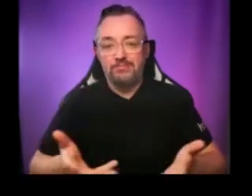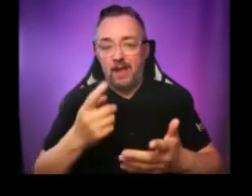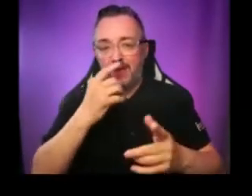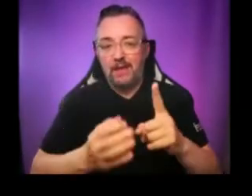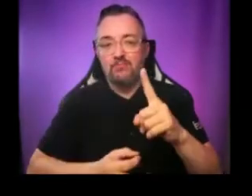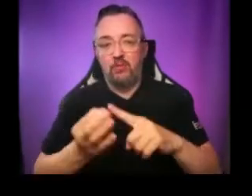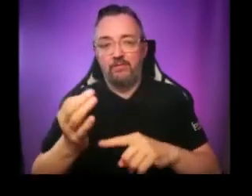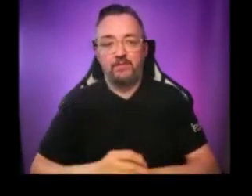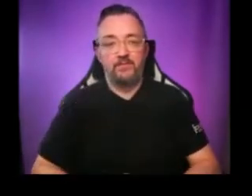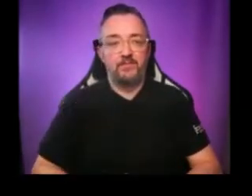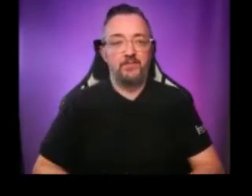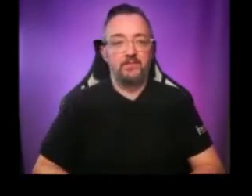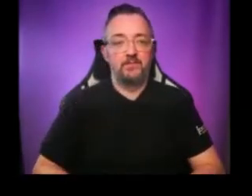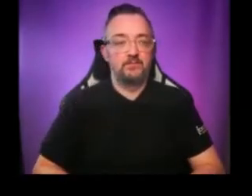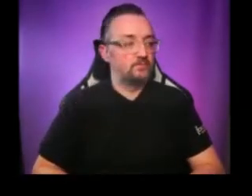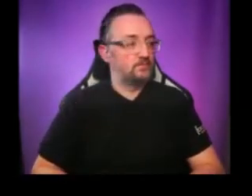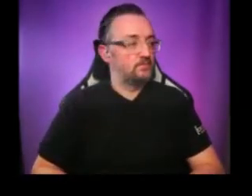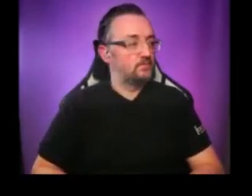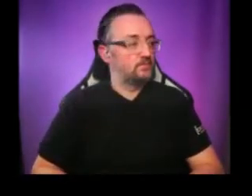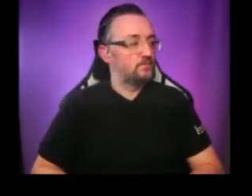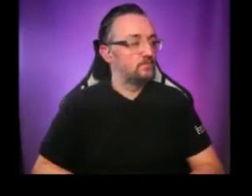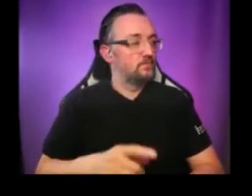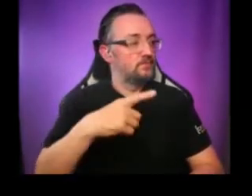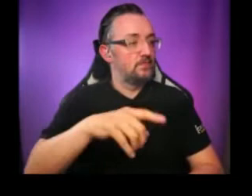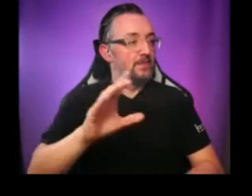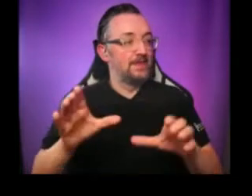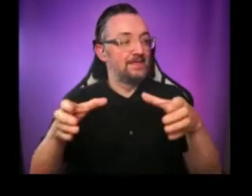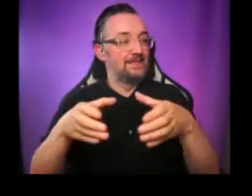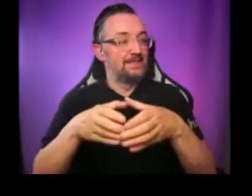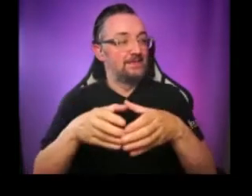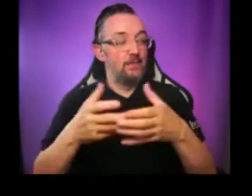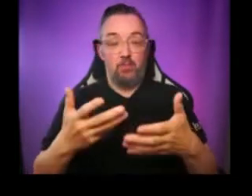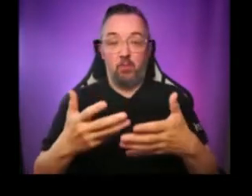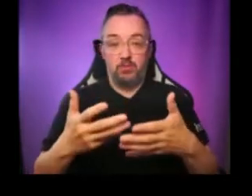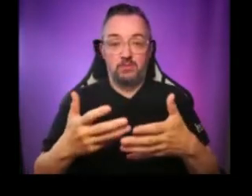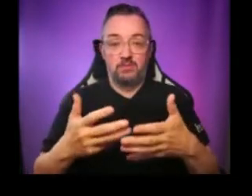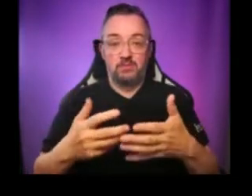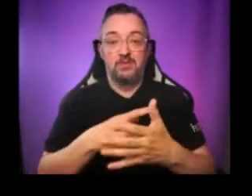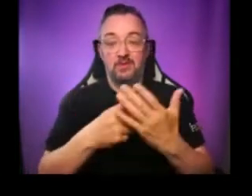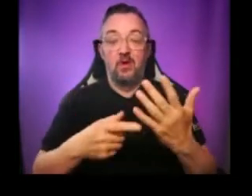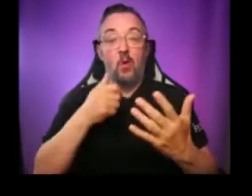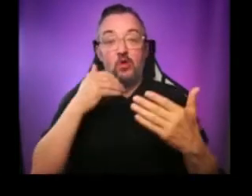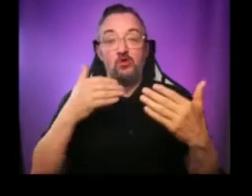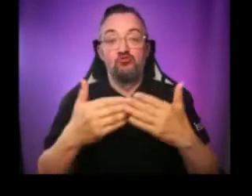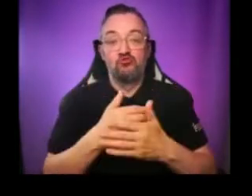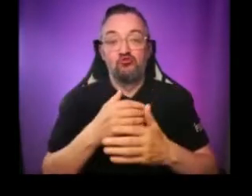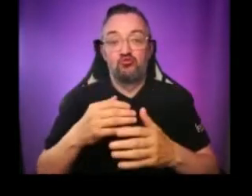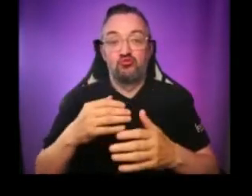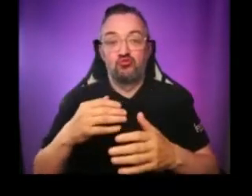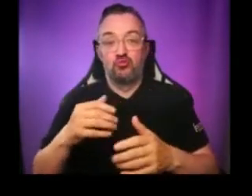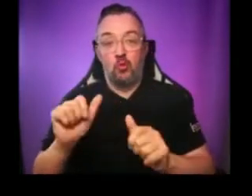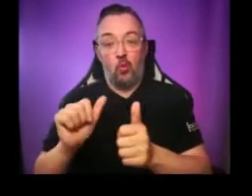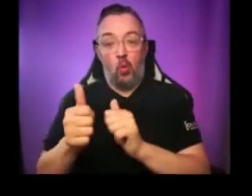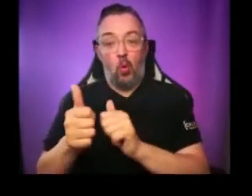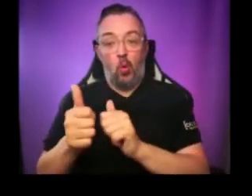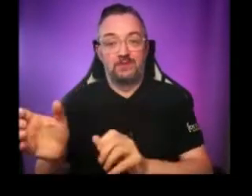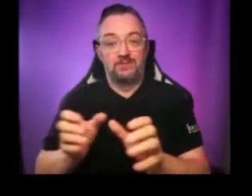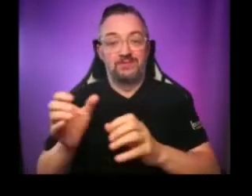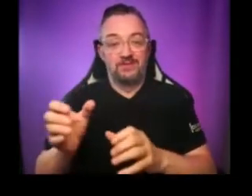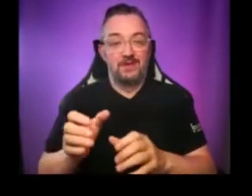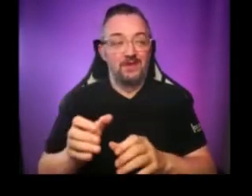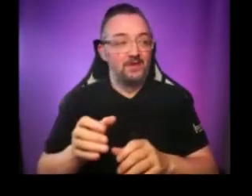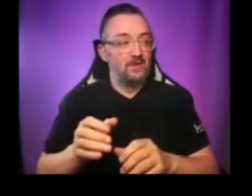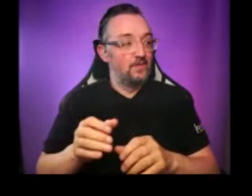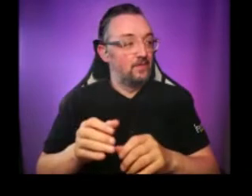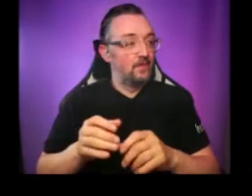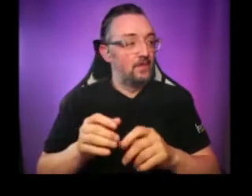future. So this is our team as it stands at the moment. We're about to welcome some new colleagues to the group. So hopefully, if we're